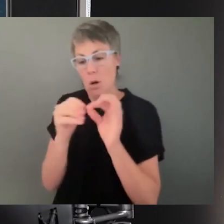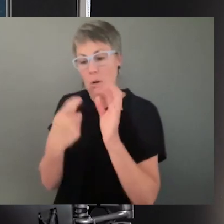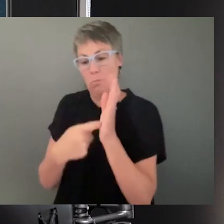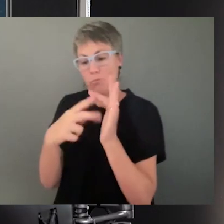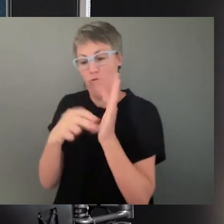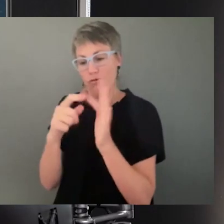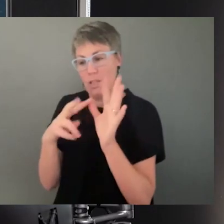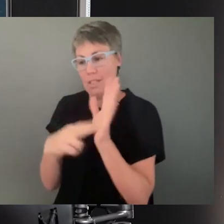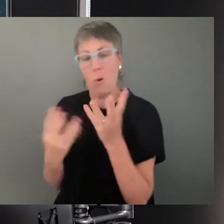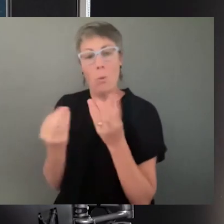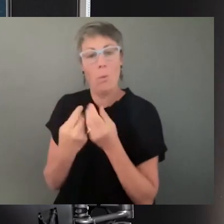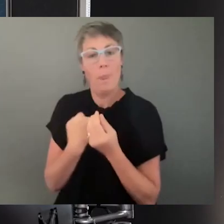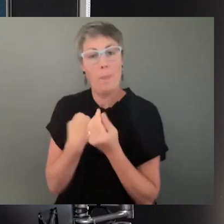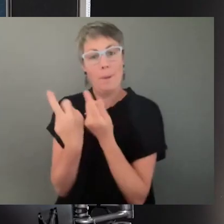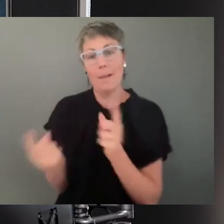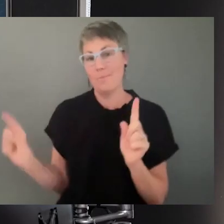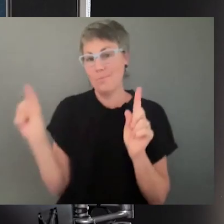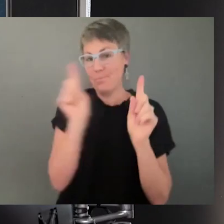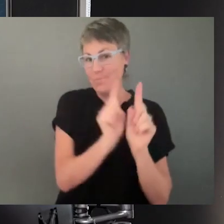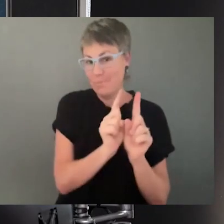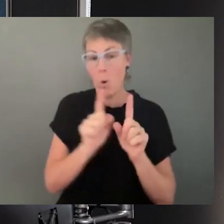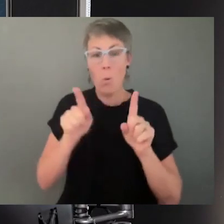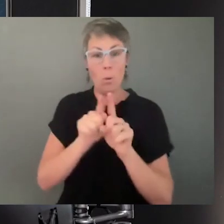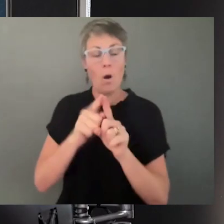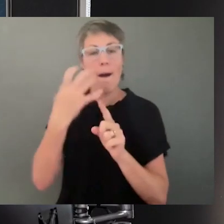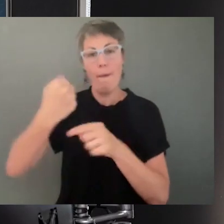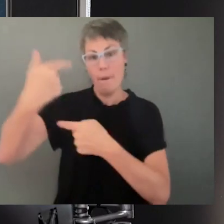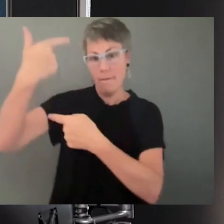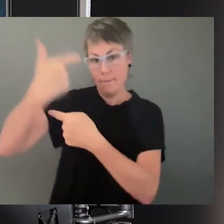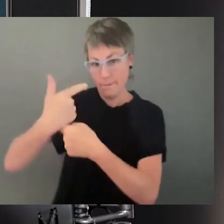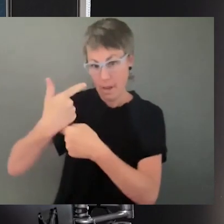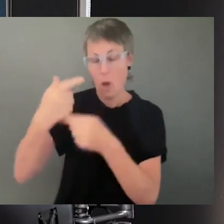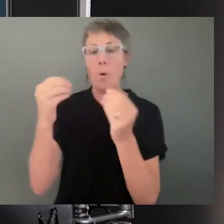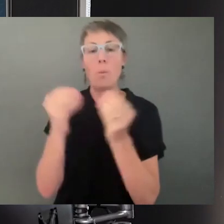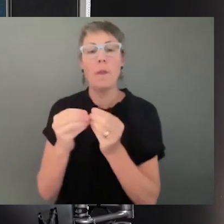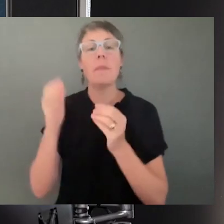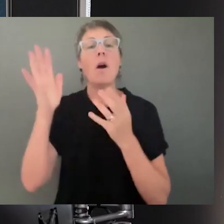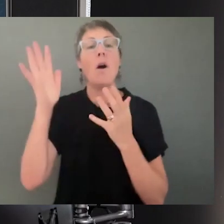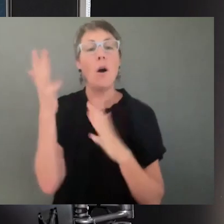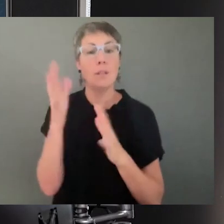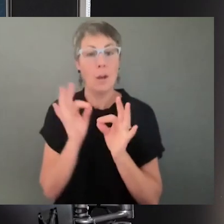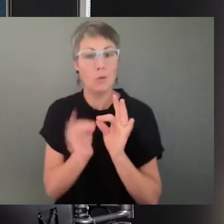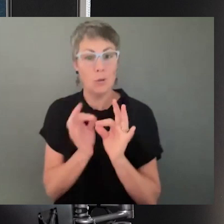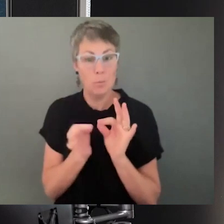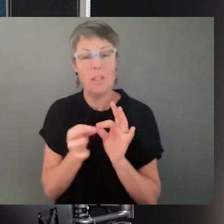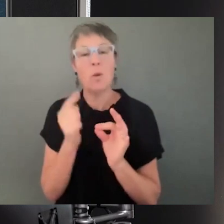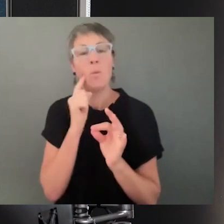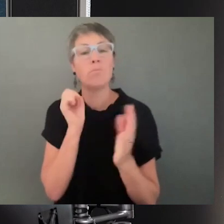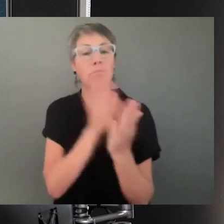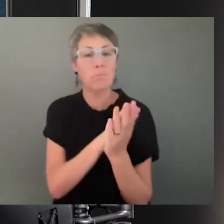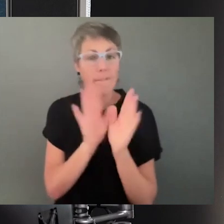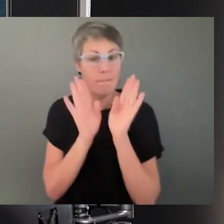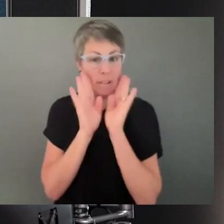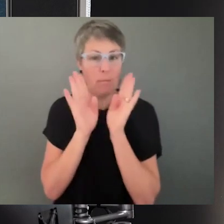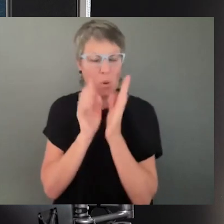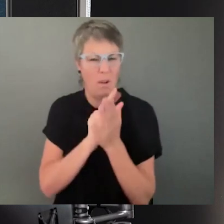Brendan with me across this week. Today's program's also being filmed and will be interpreted into Auslan and shared on our